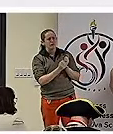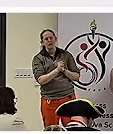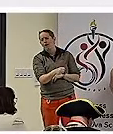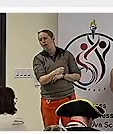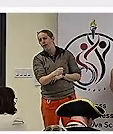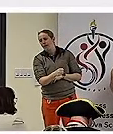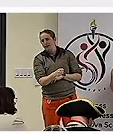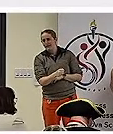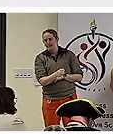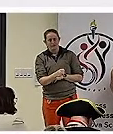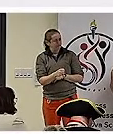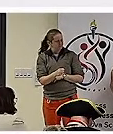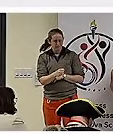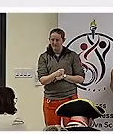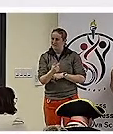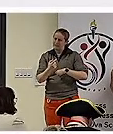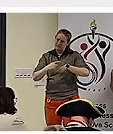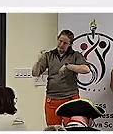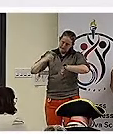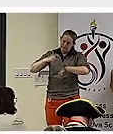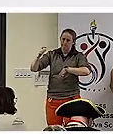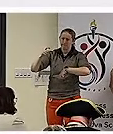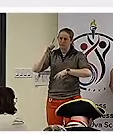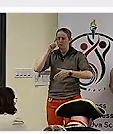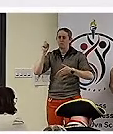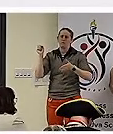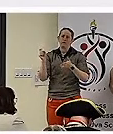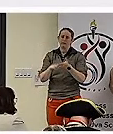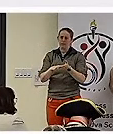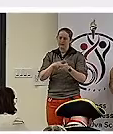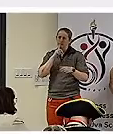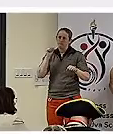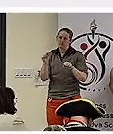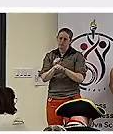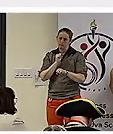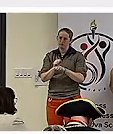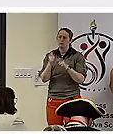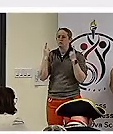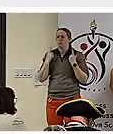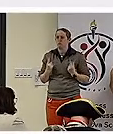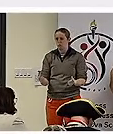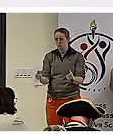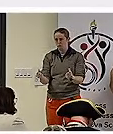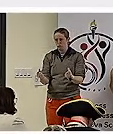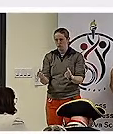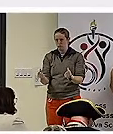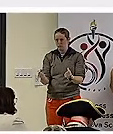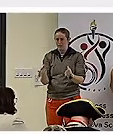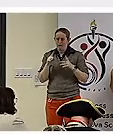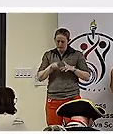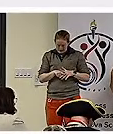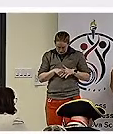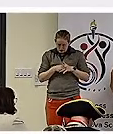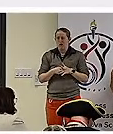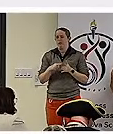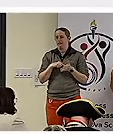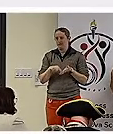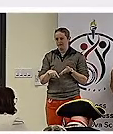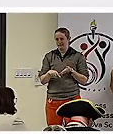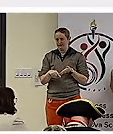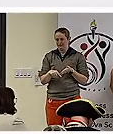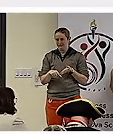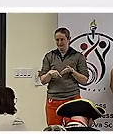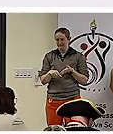It is a time to recognize and honor what we can start by this week, what we can